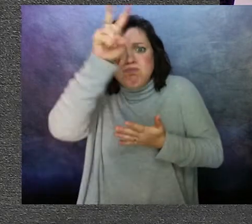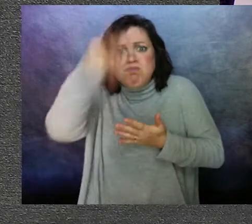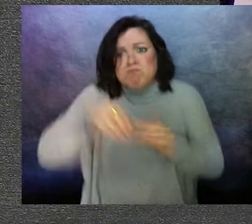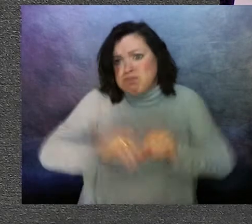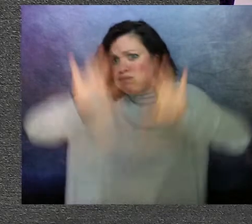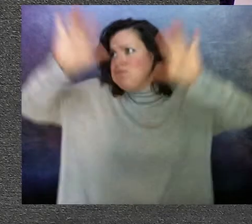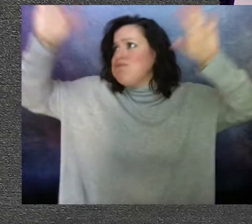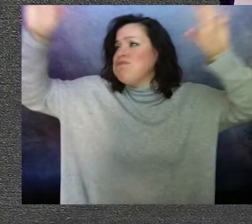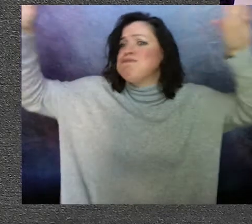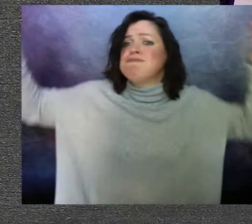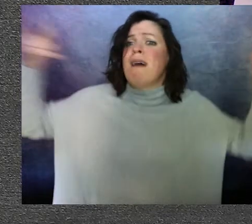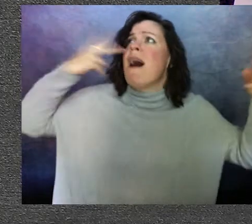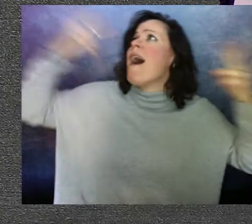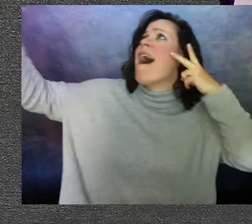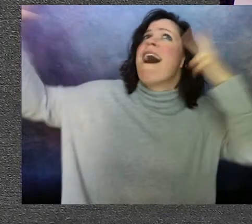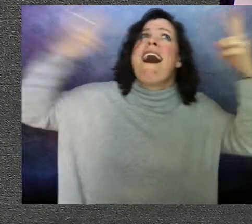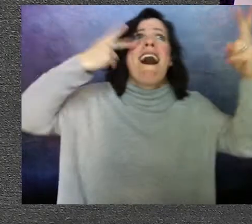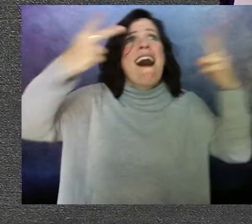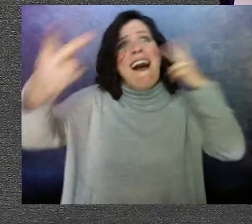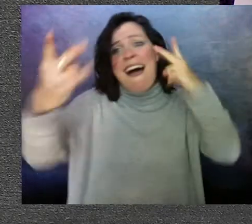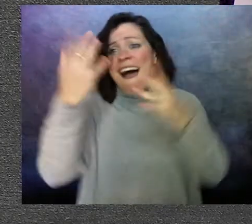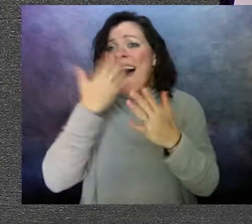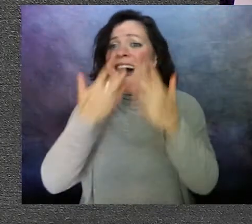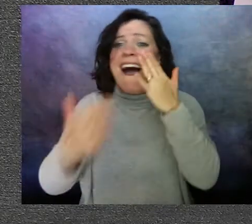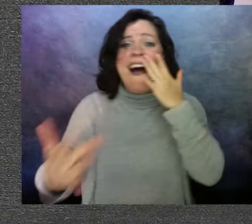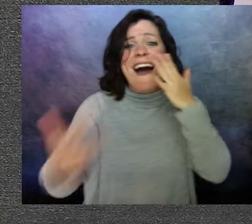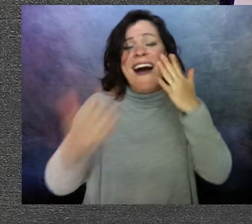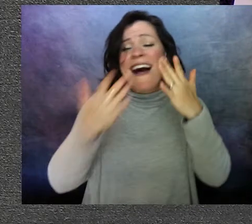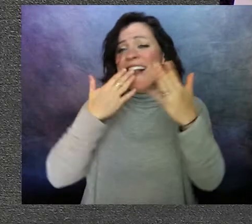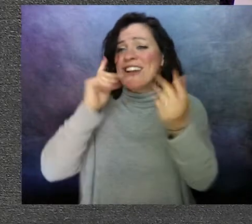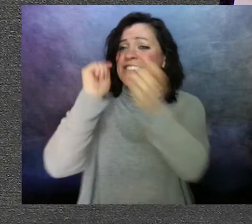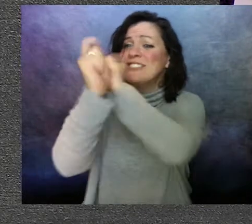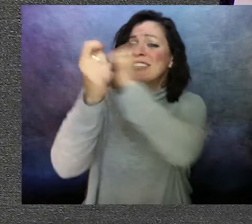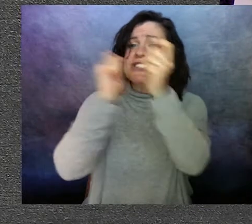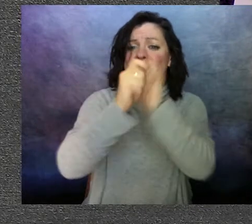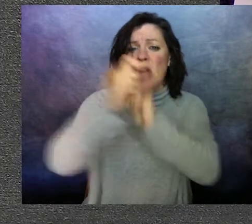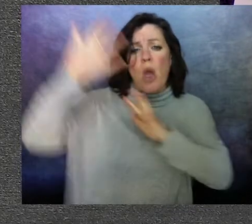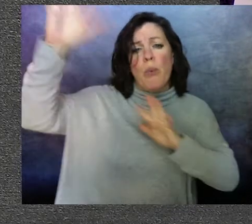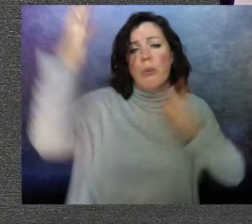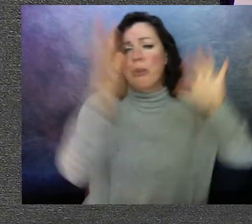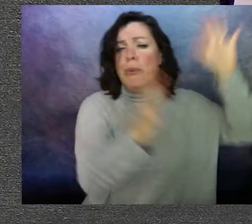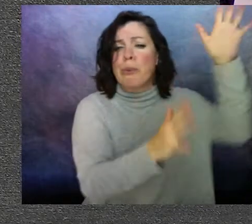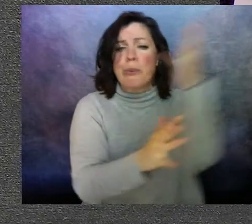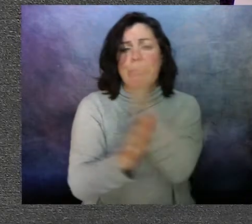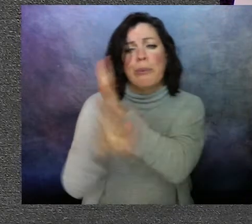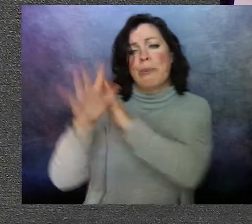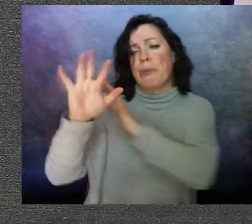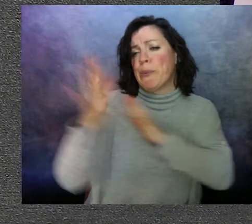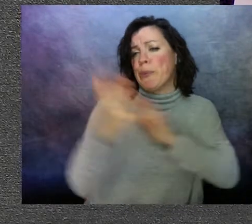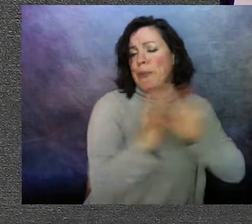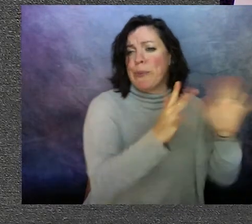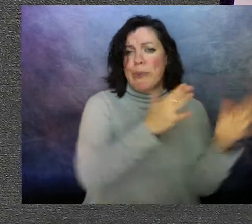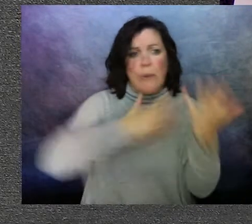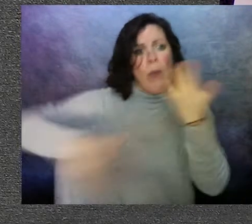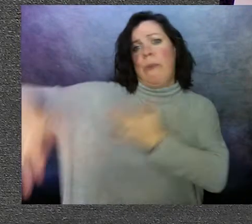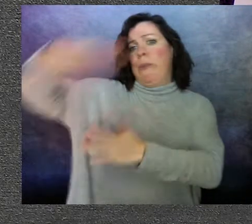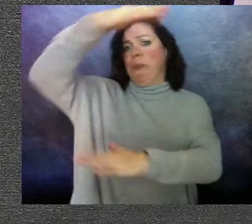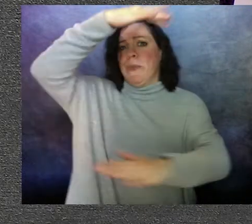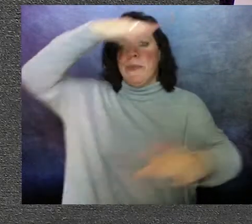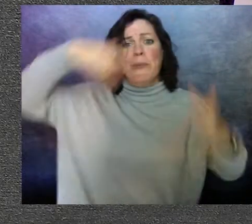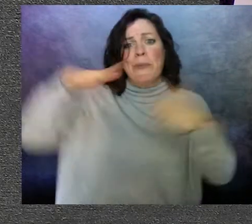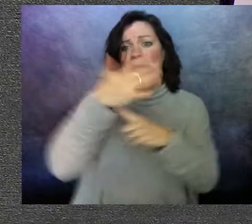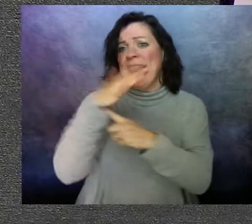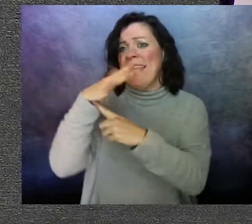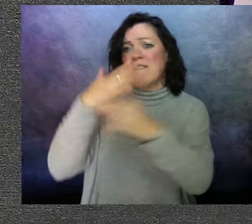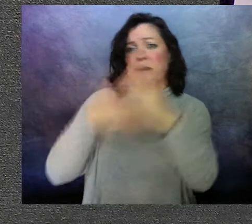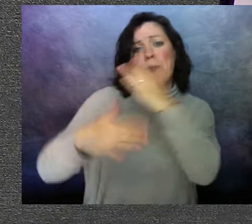changing overhead. Wind catching, wind blowing, leaves falling like it's snowing. Colors swirl round and